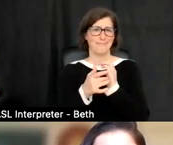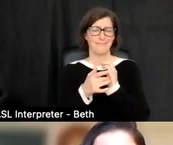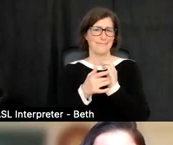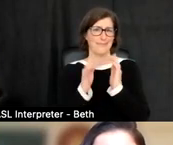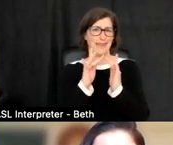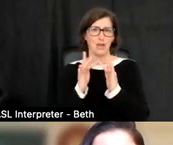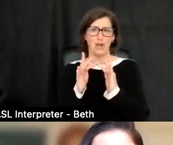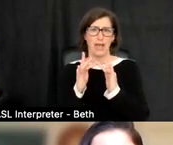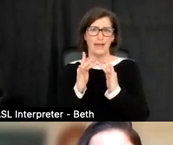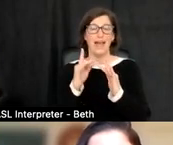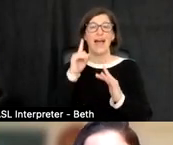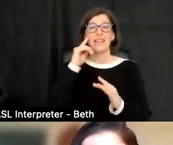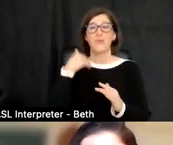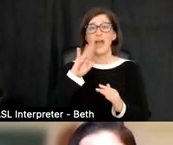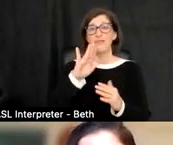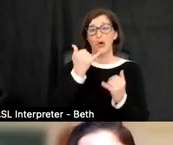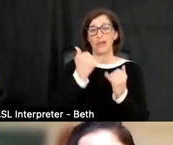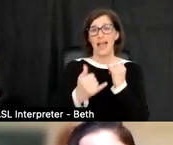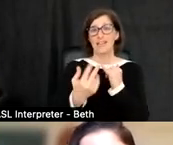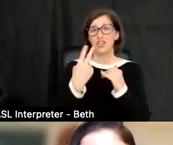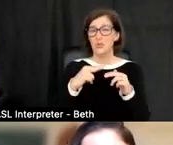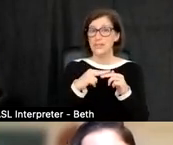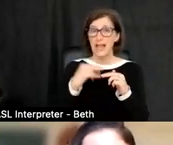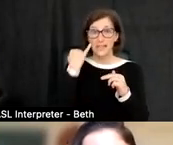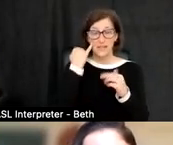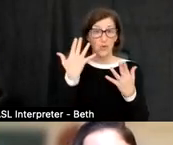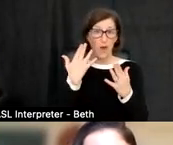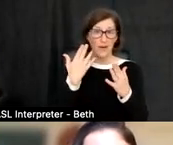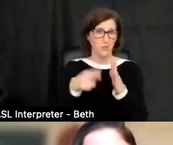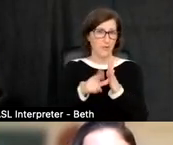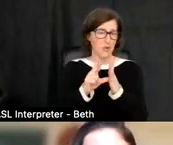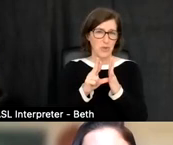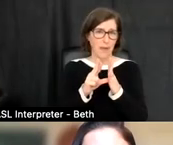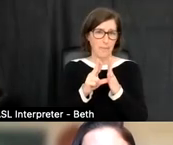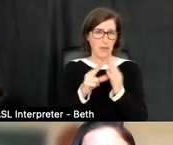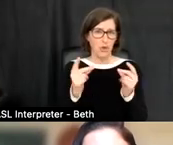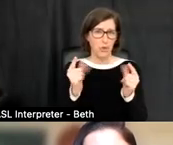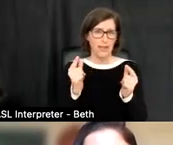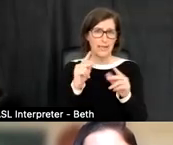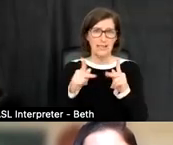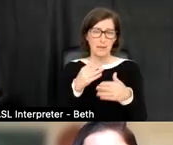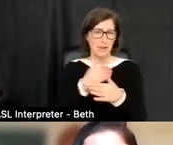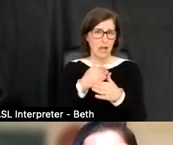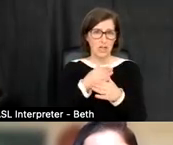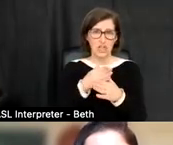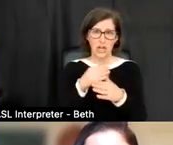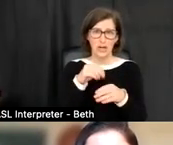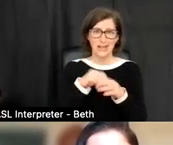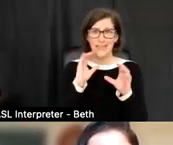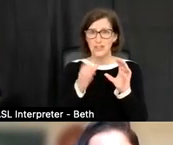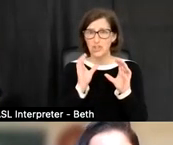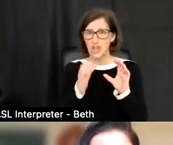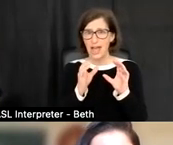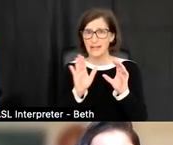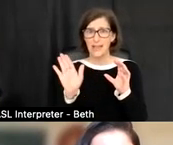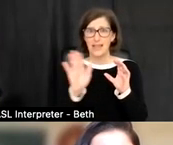So Rudo, I think we have your last 2 slides. If you'd like to run through those as people are sharing in the chat, their